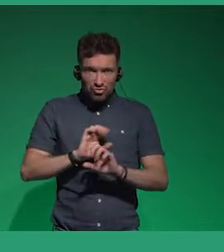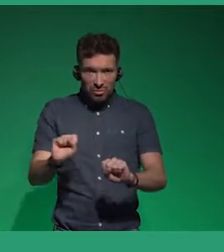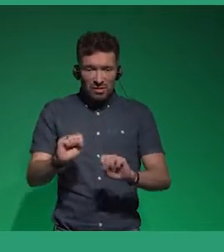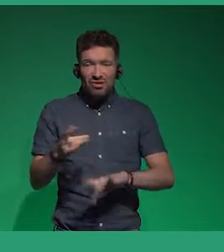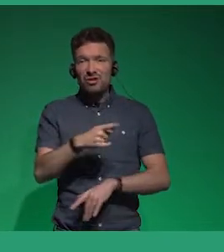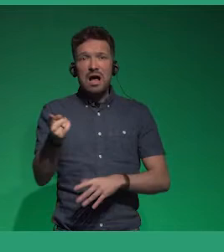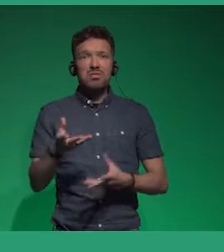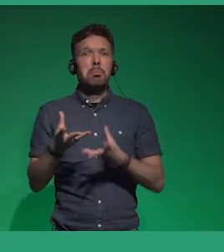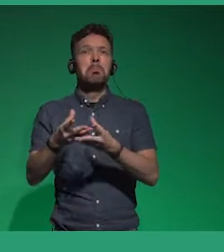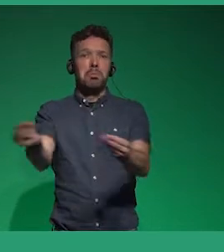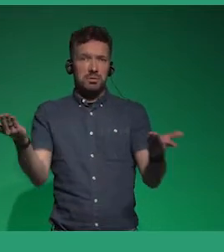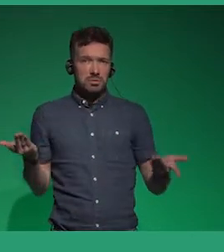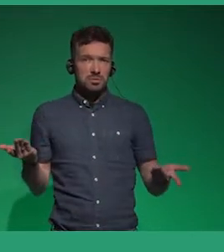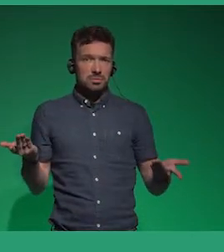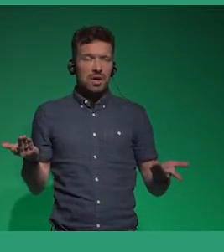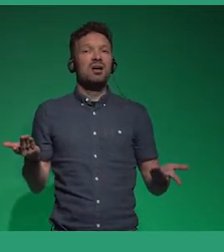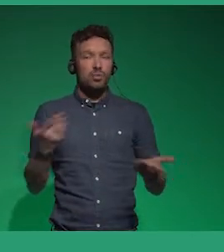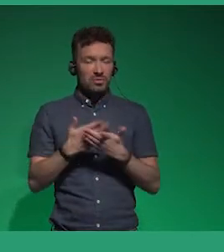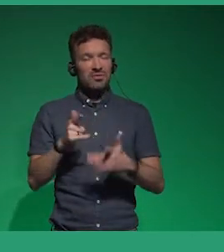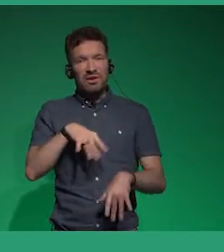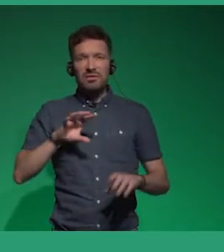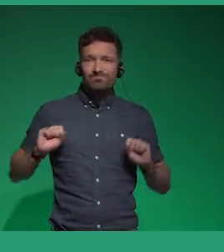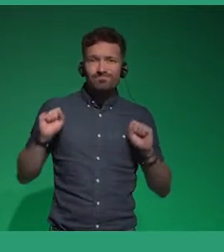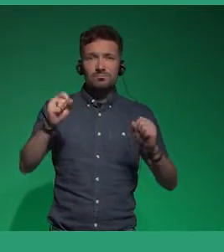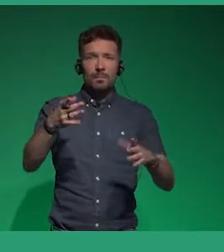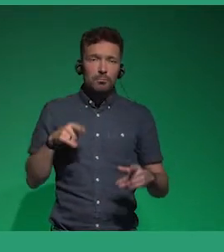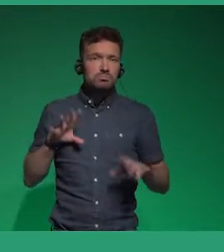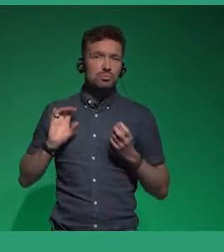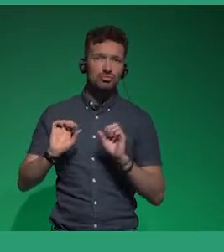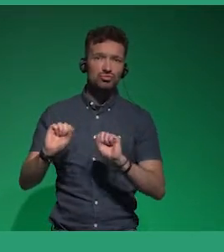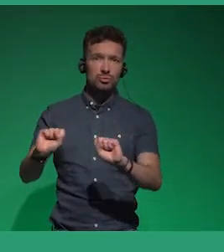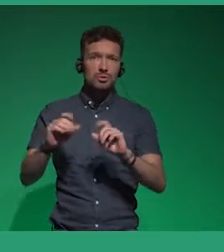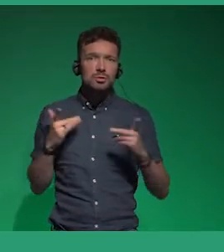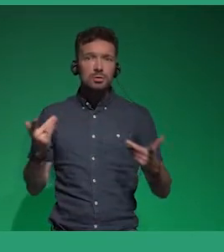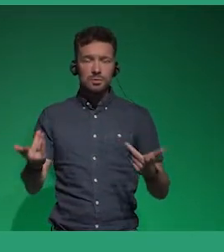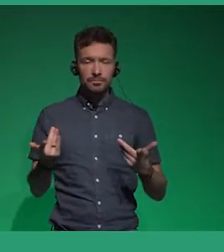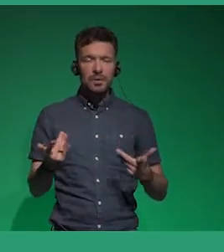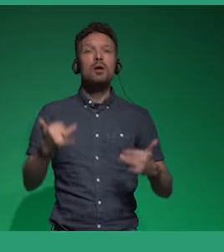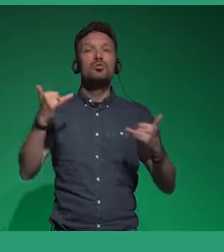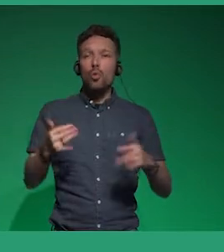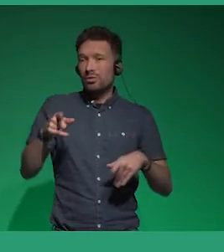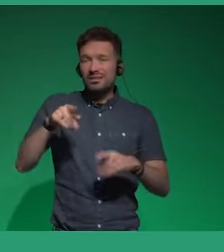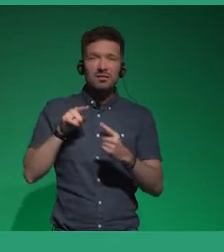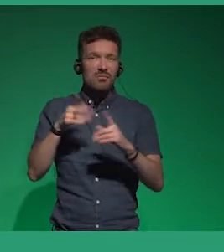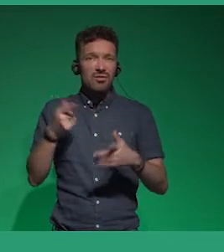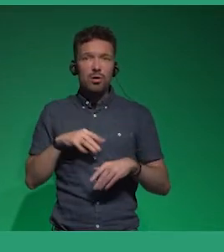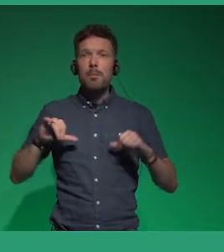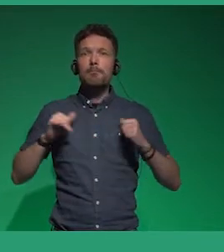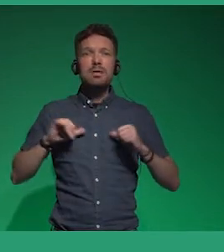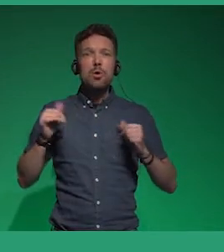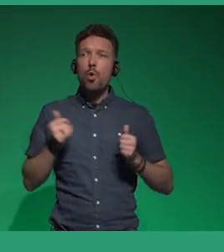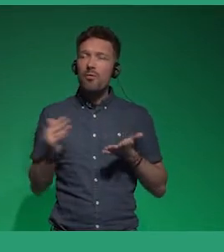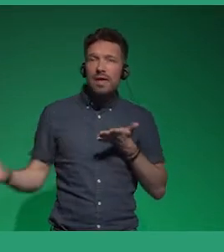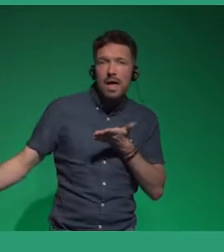the harvested biomass, the oil palm fruits that we take out of the system. Okay.